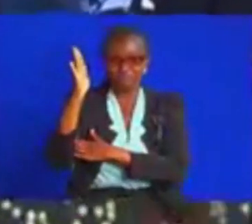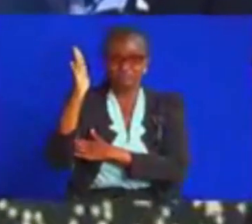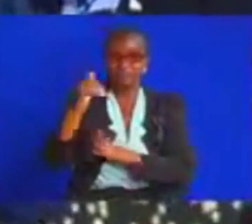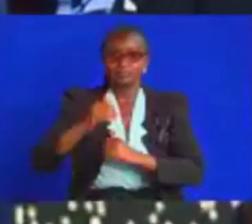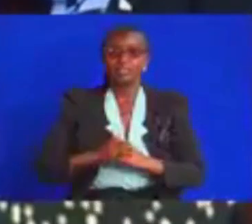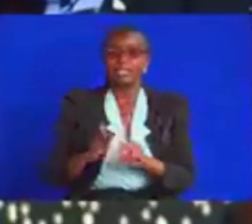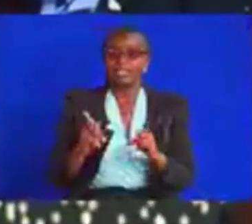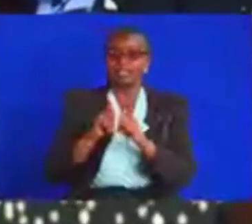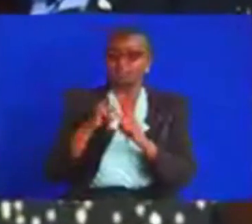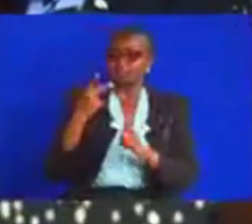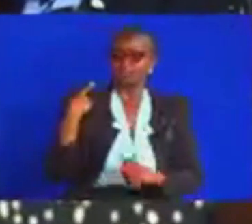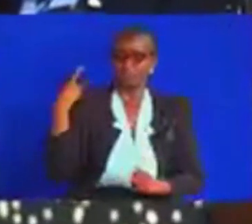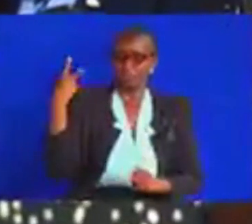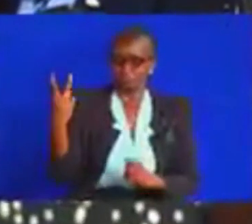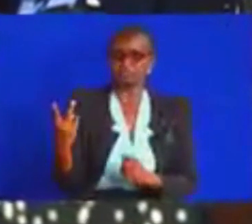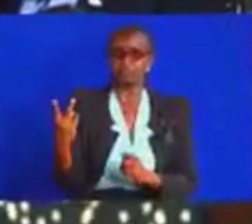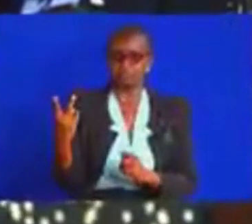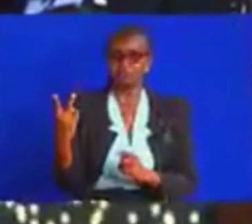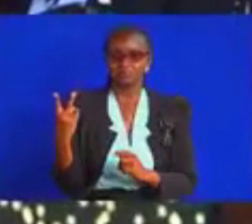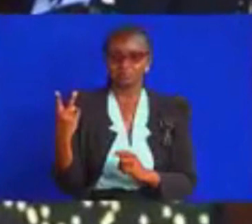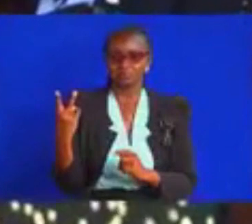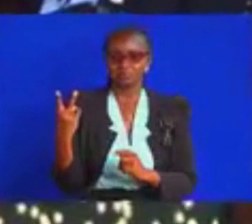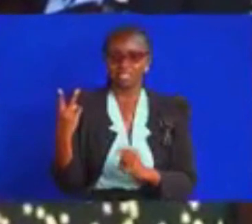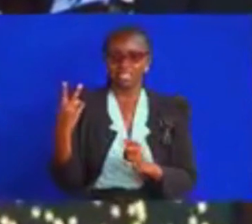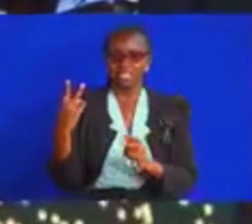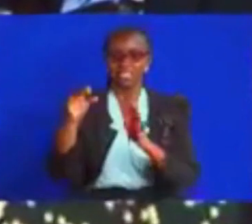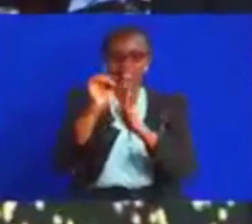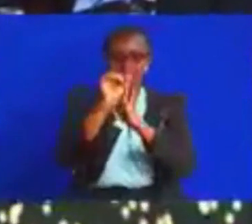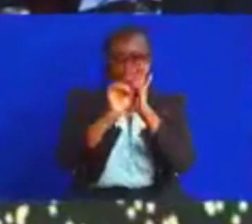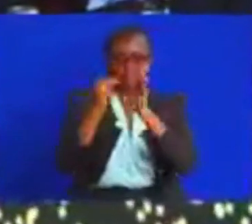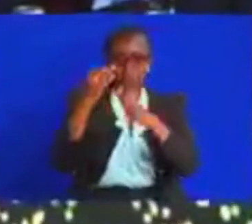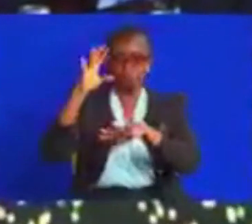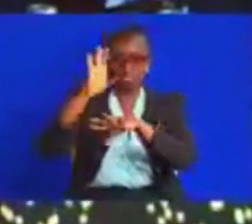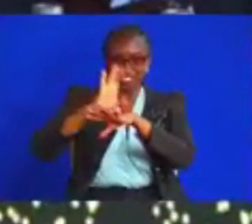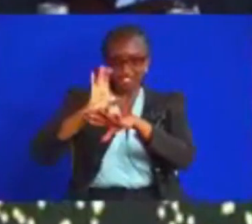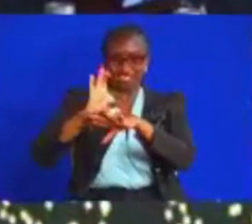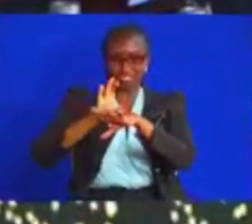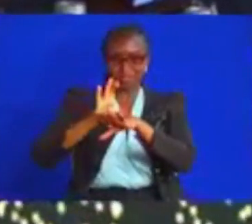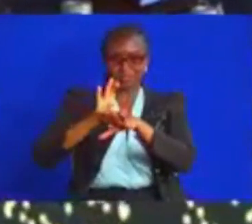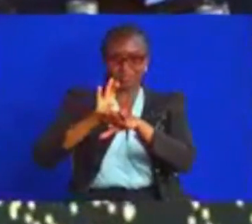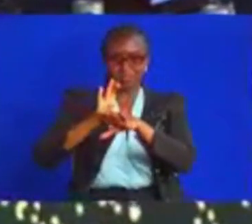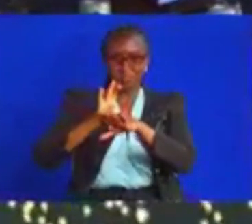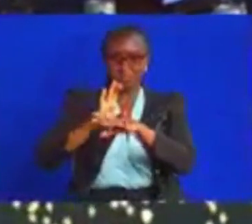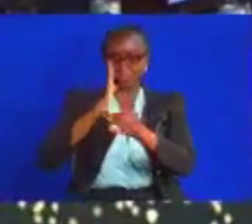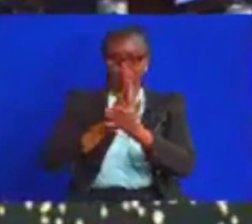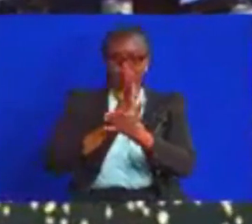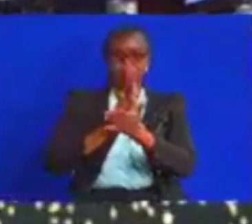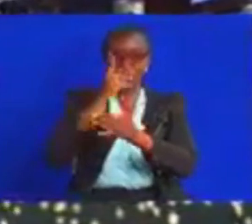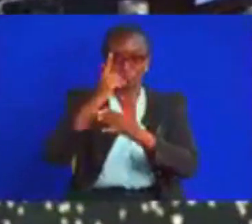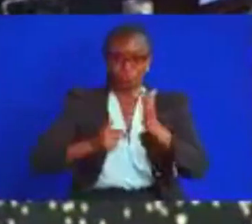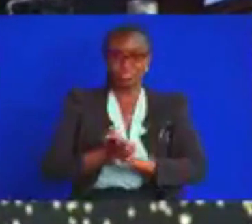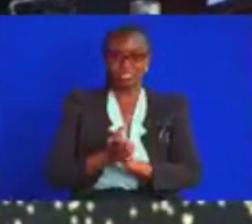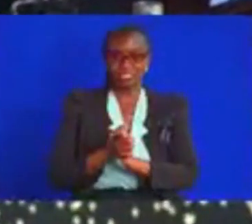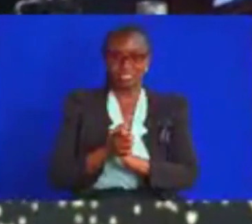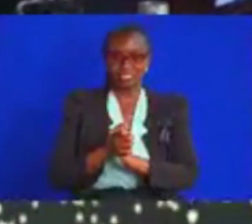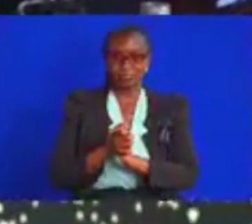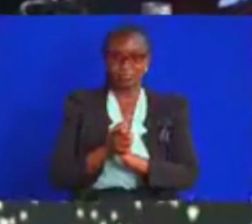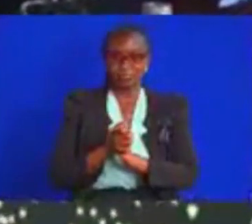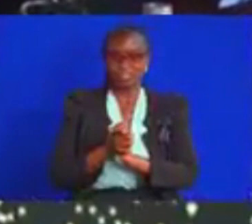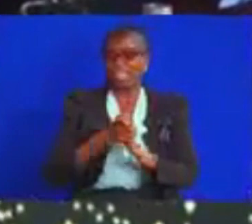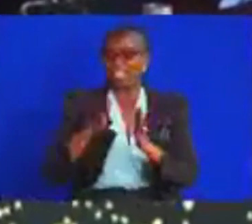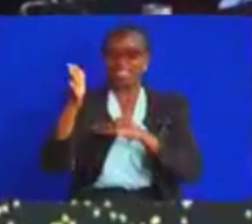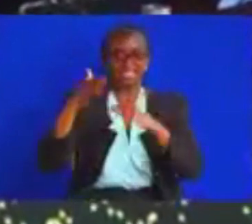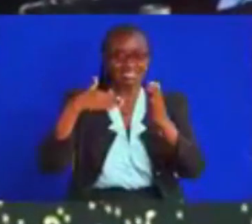And then number two, the state of the church, unfortunately, but truthfully so, is a